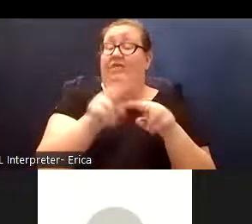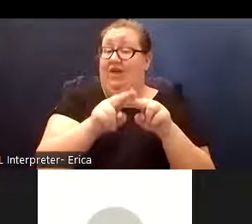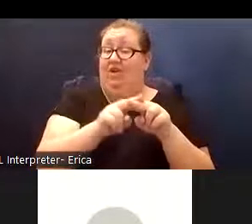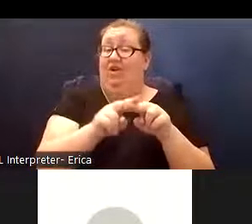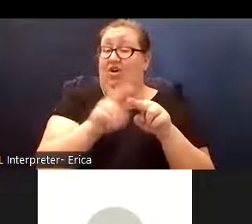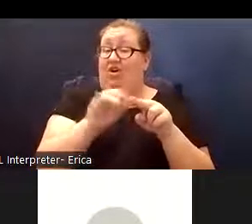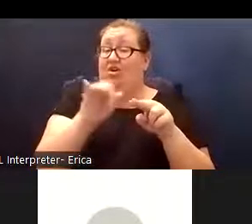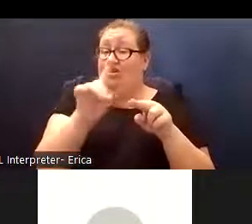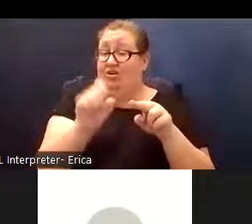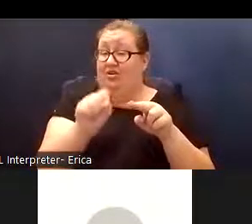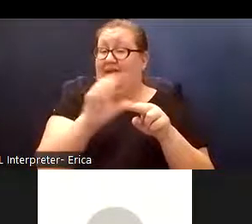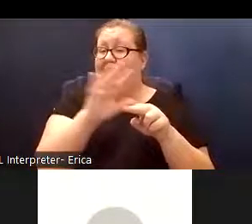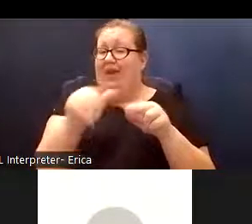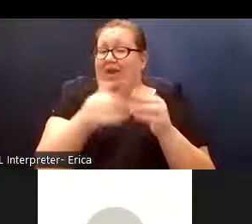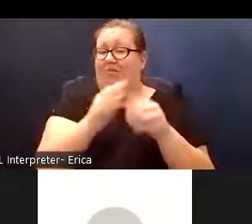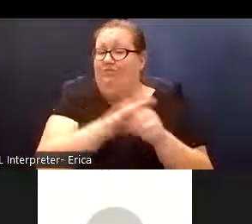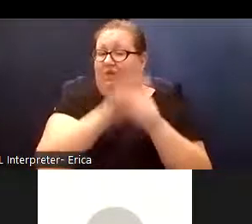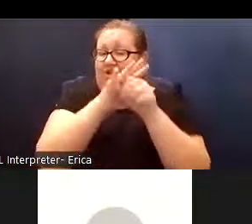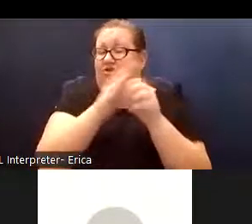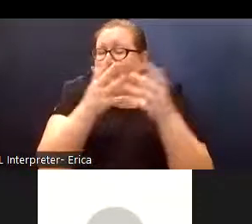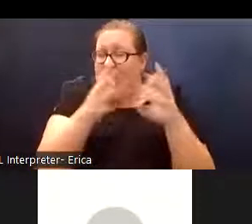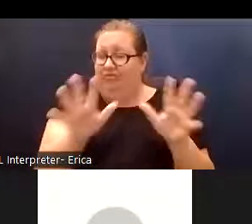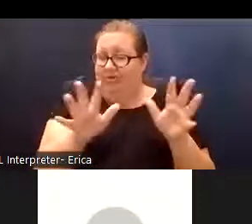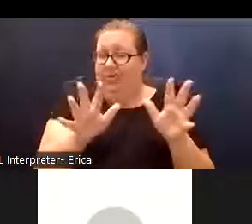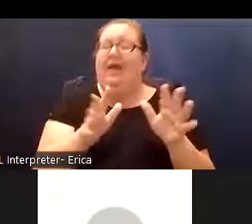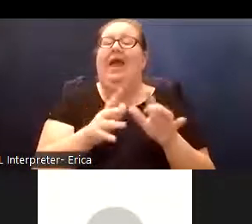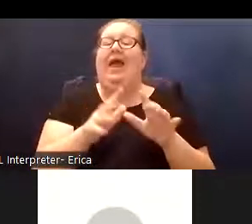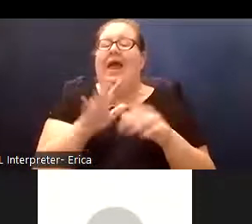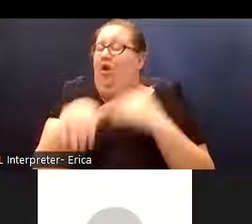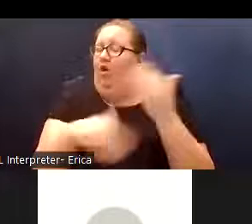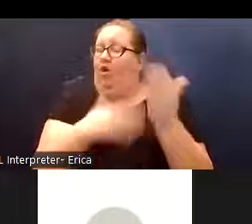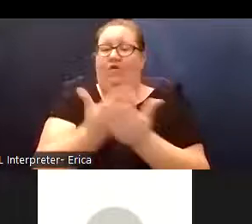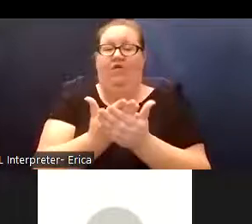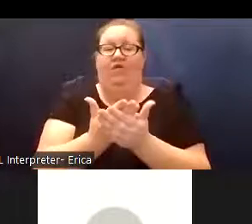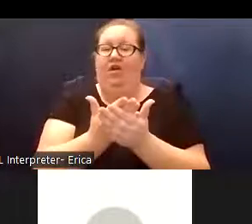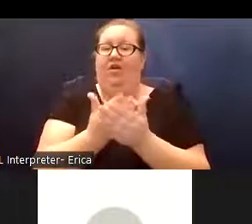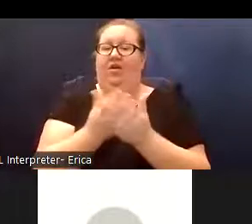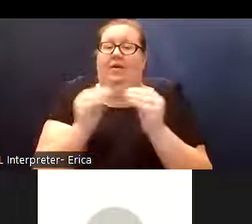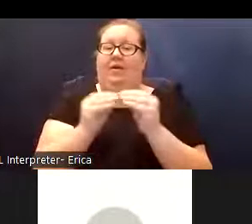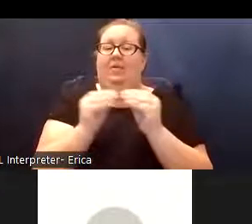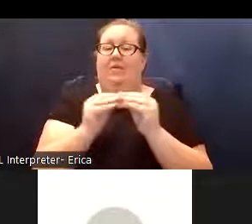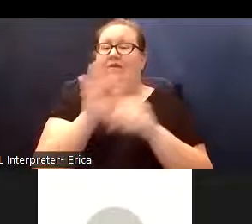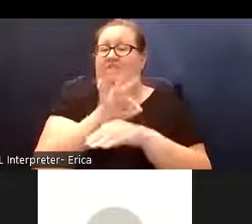and overall creates a better functioning system with backstops.